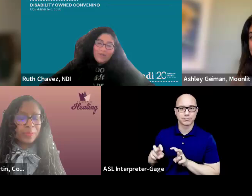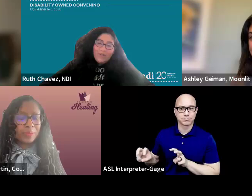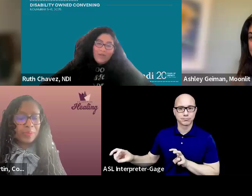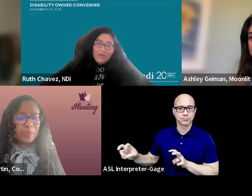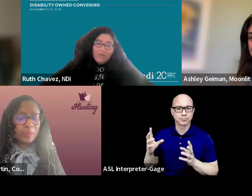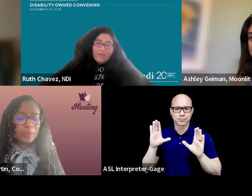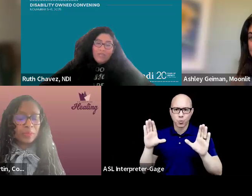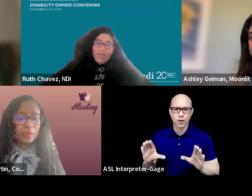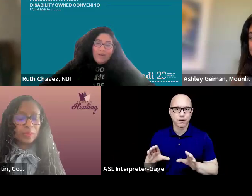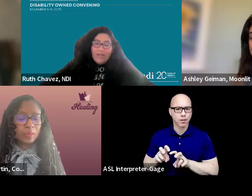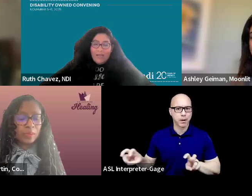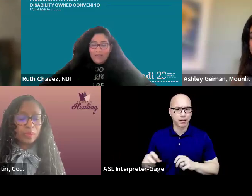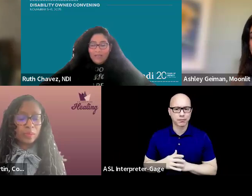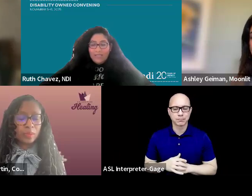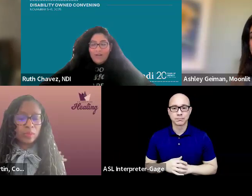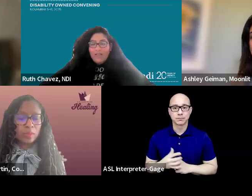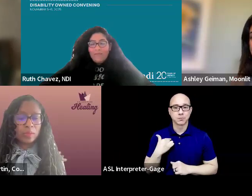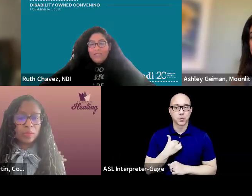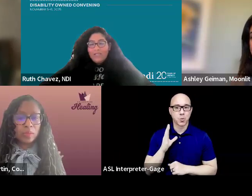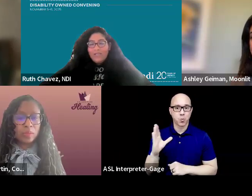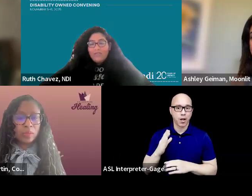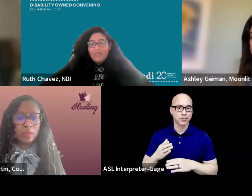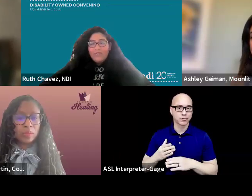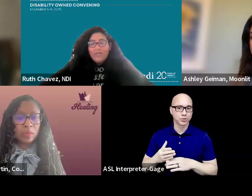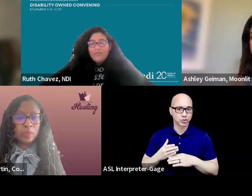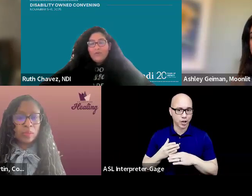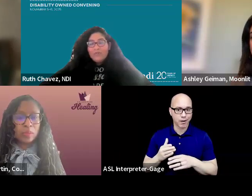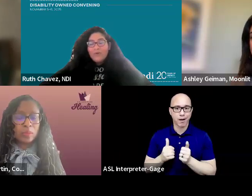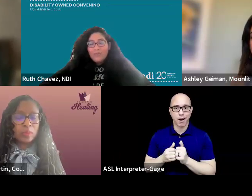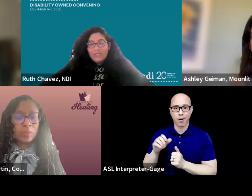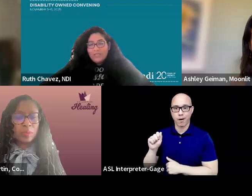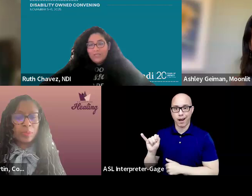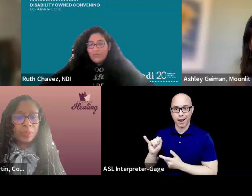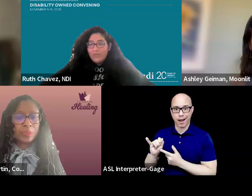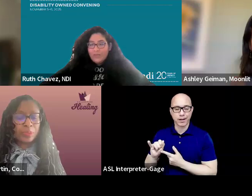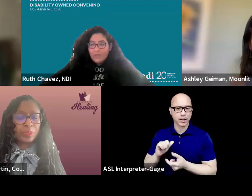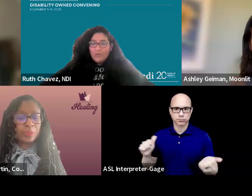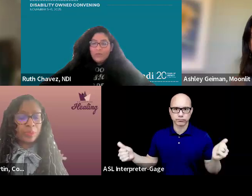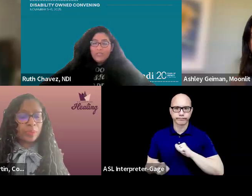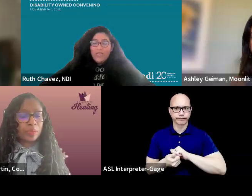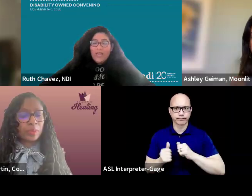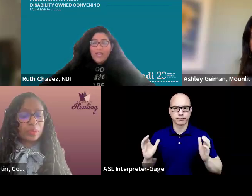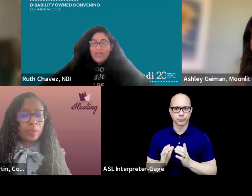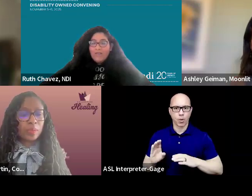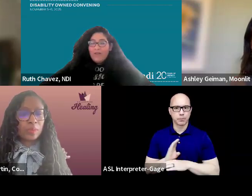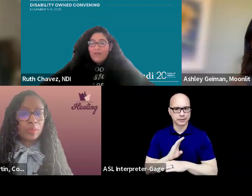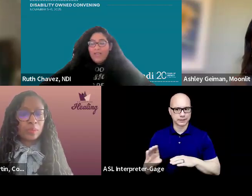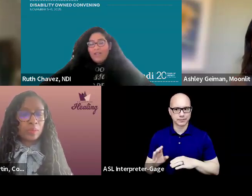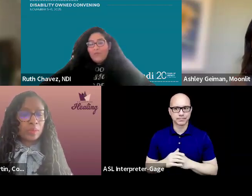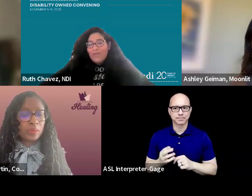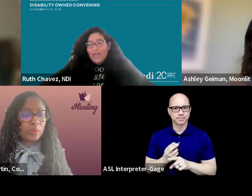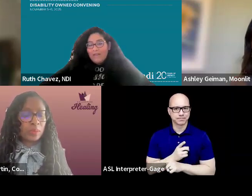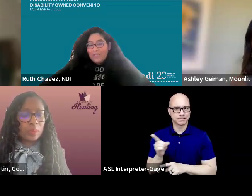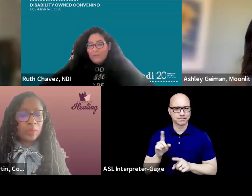insightful panel. We will share how AI, as Caroline mentioned, can truly transform small businesses with these tools. And at the